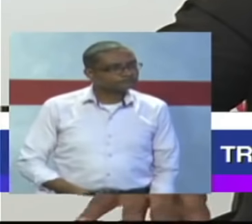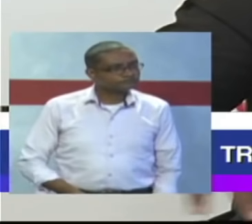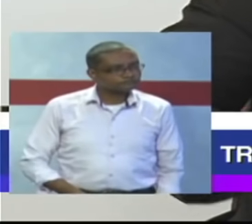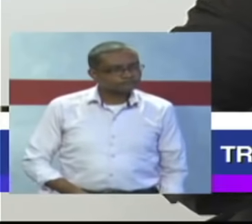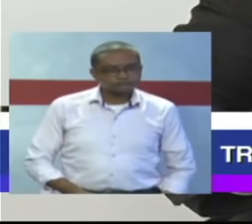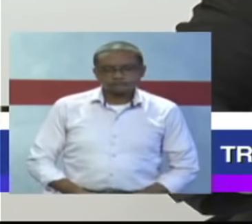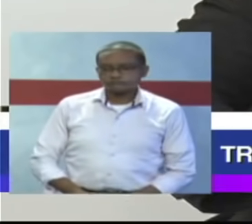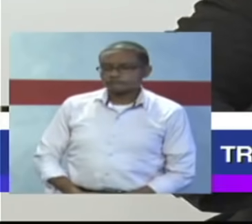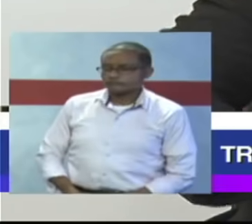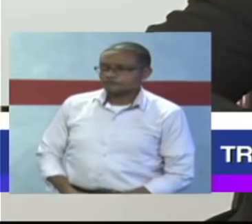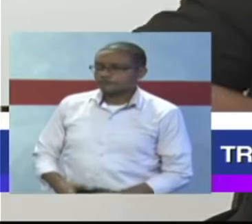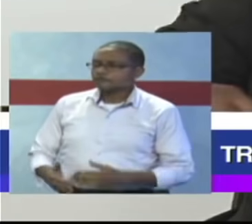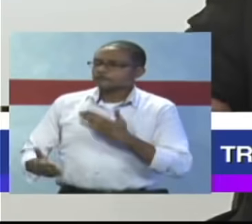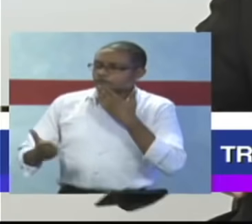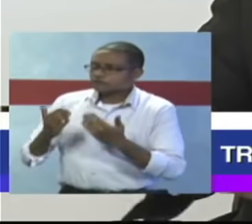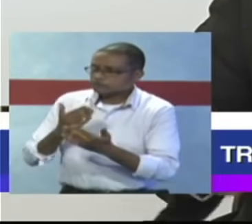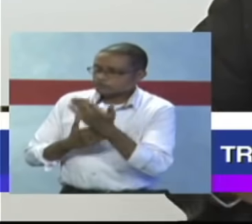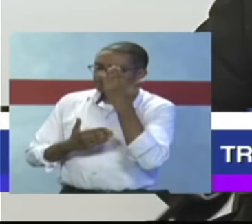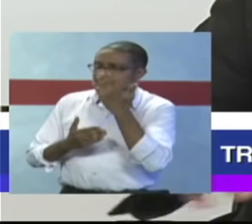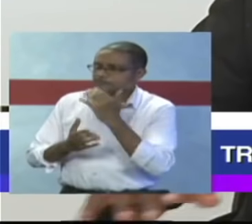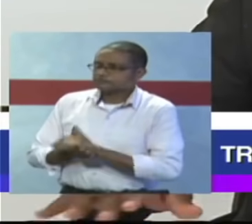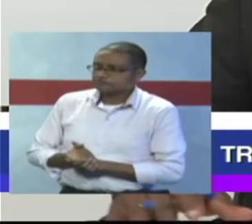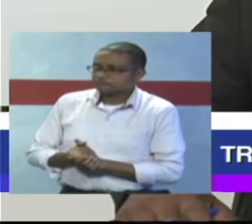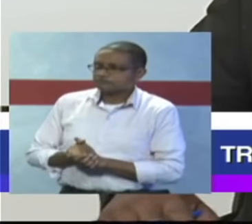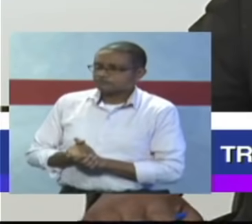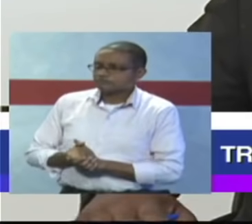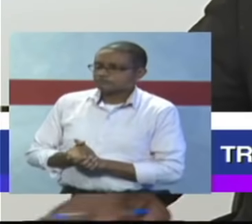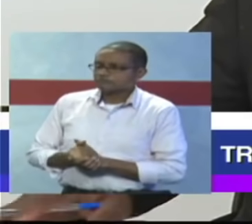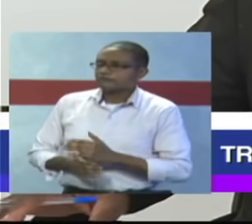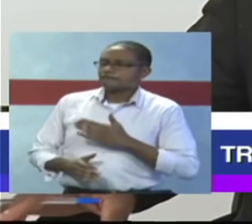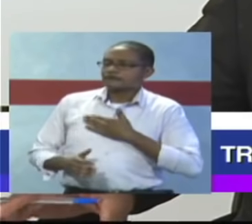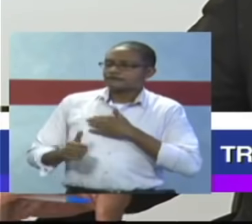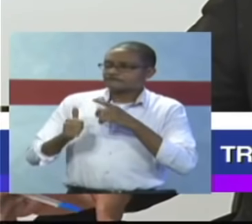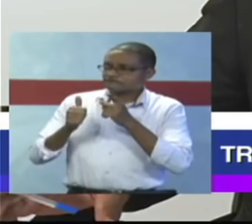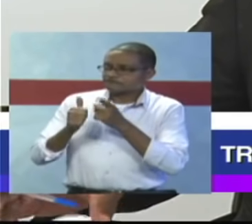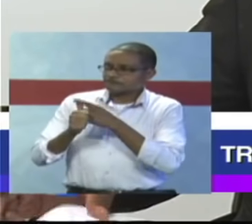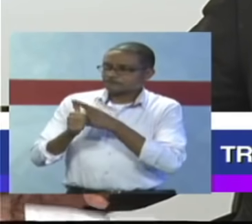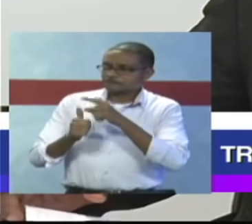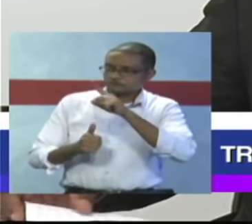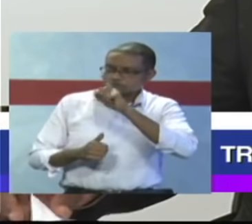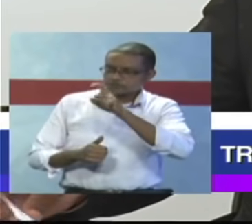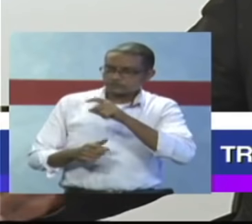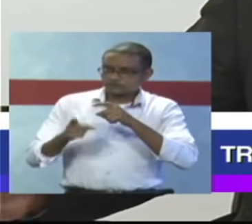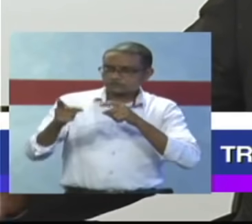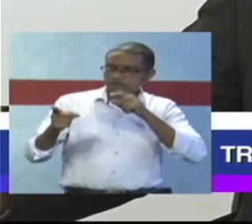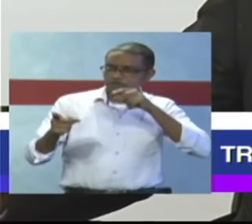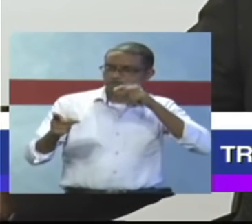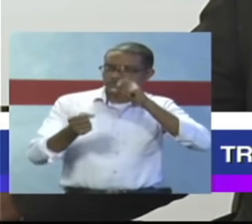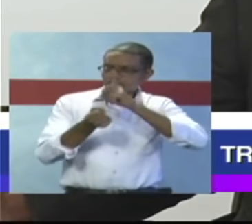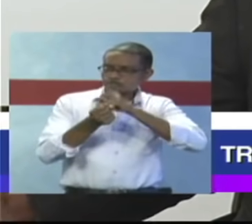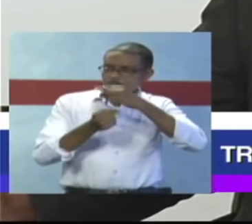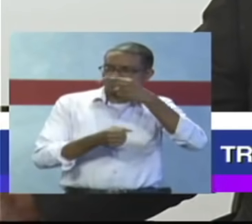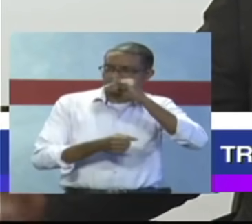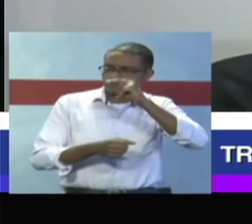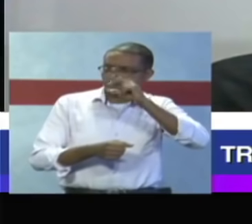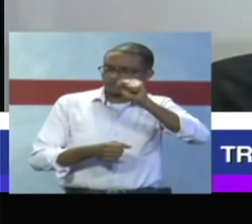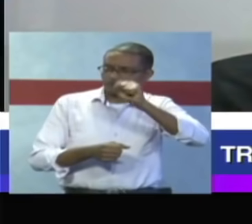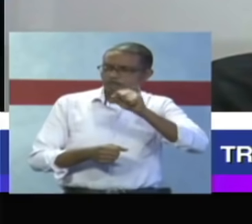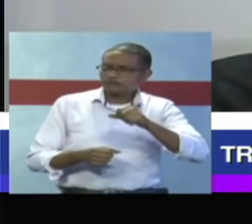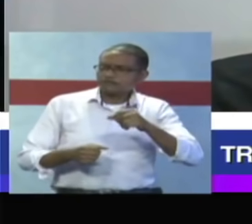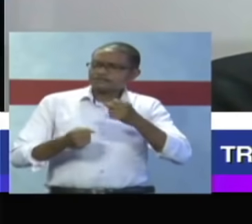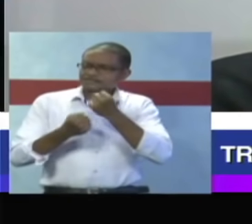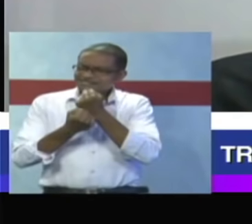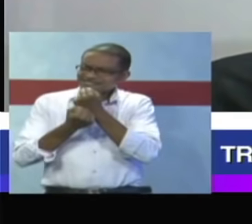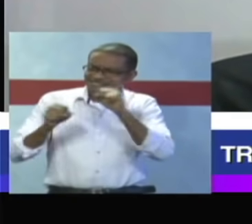Yes, good morning. Everyone. Rashad Khan here from Guardian Media. Okay, so my first question is to Dr. Hines. Dr. Hines, the Safe